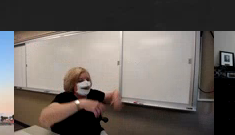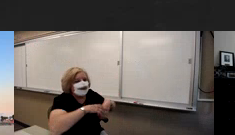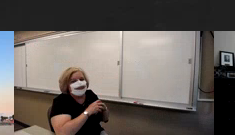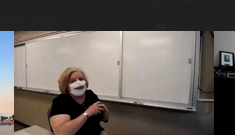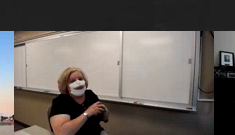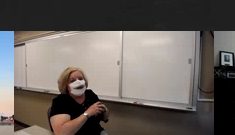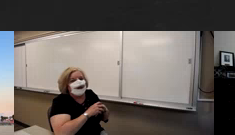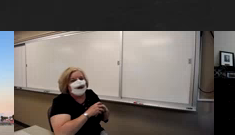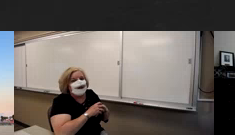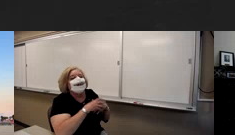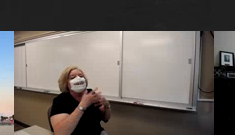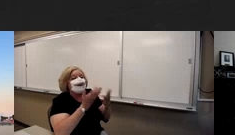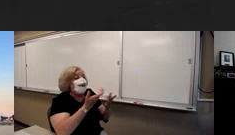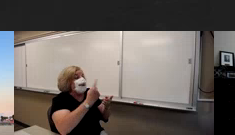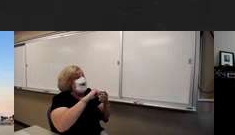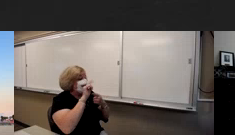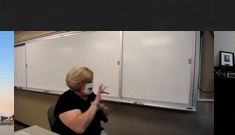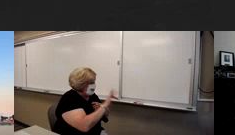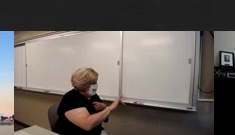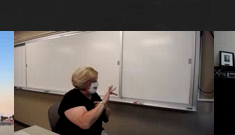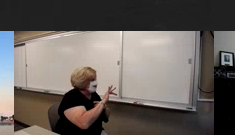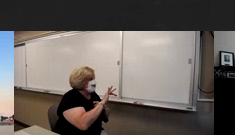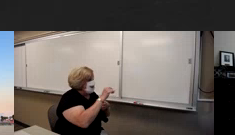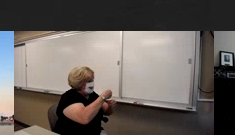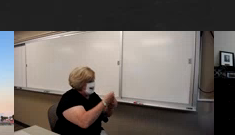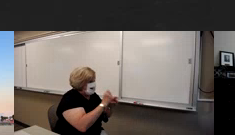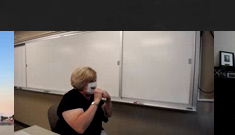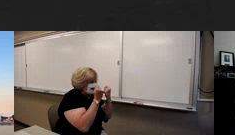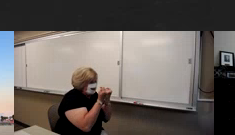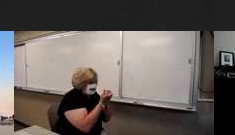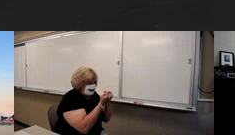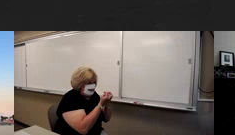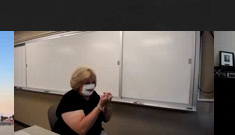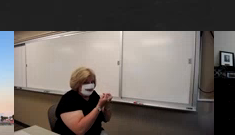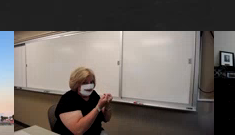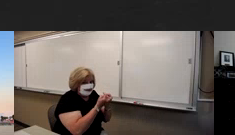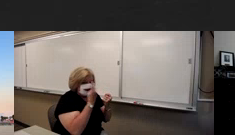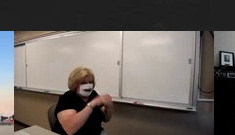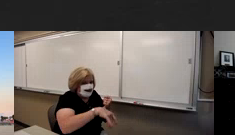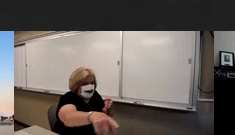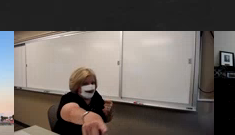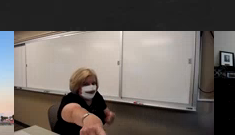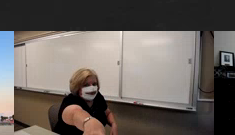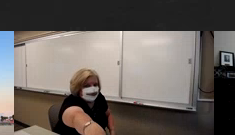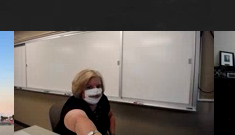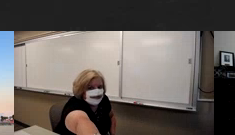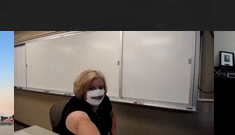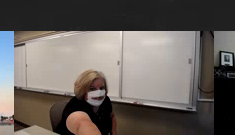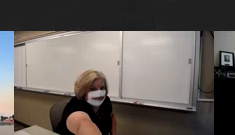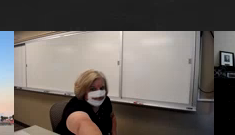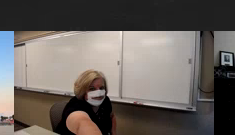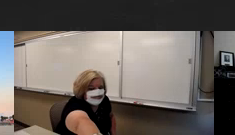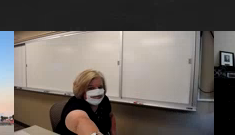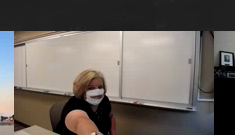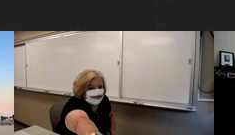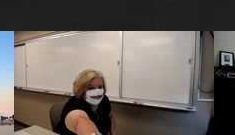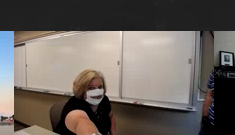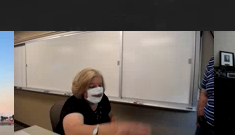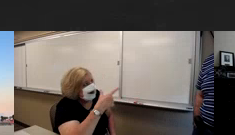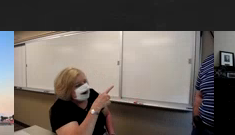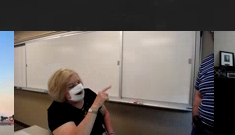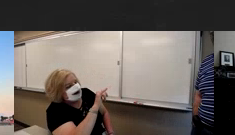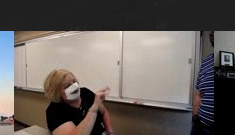So when you hit create a team, does everybody kind of see that? No, I can't find it. This is Gina.